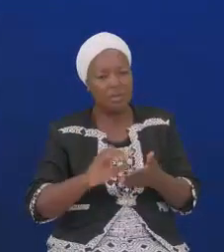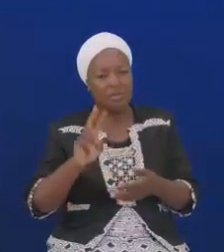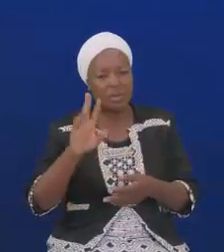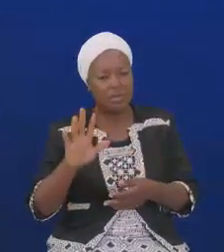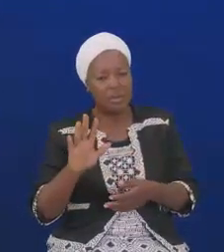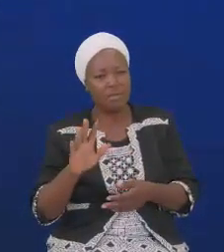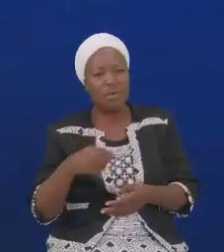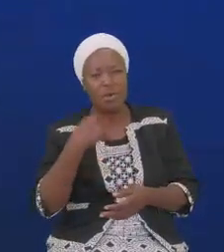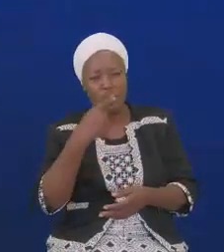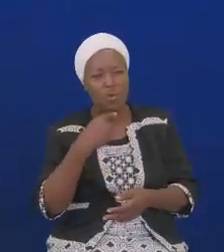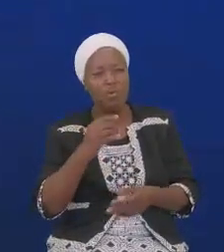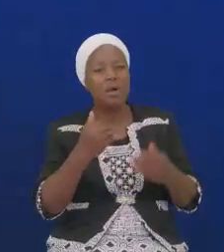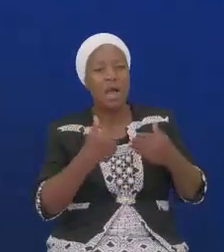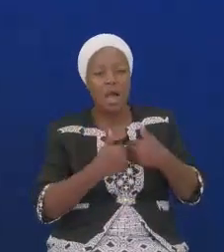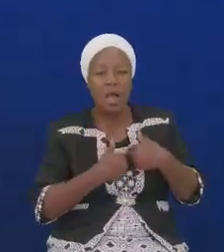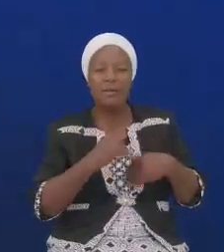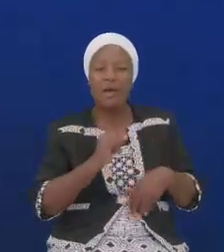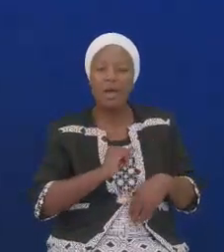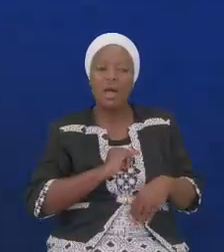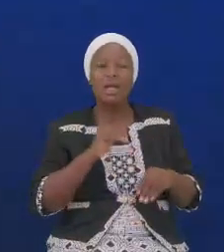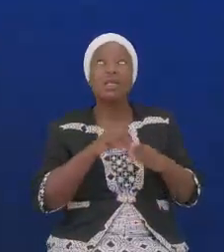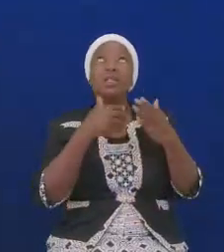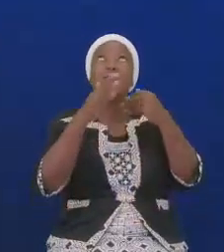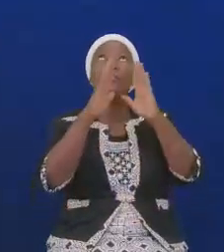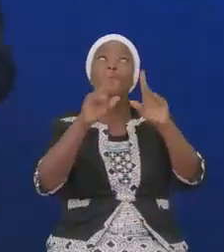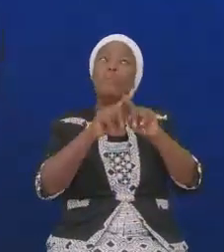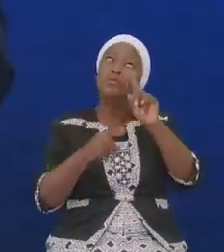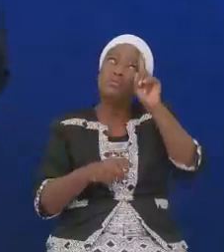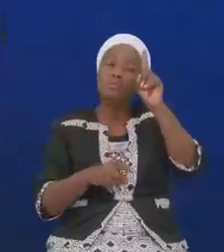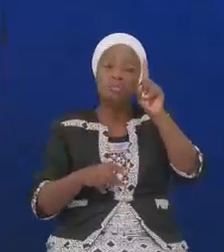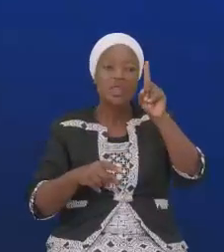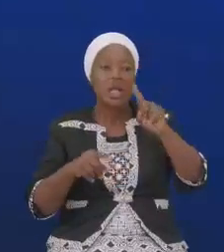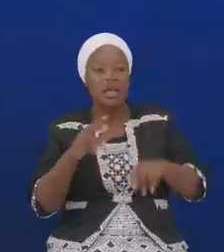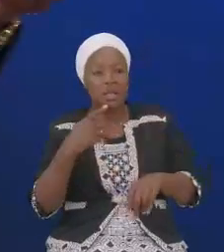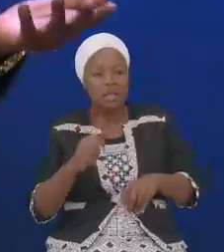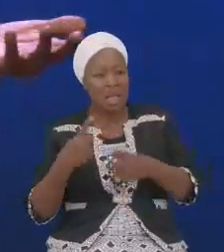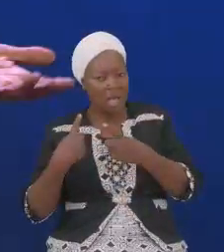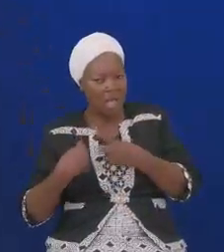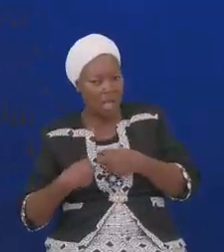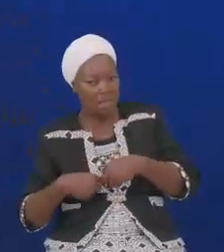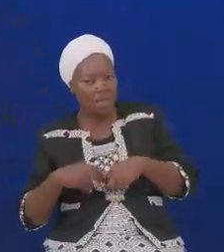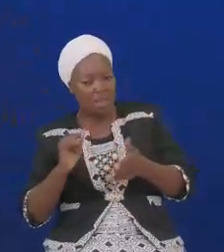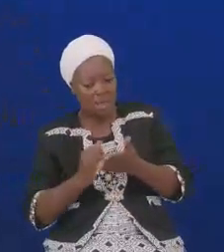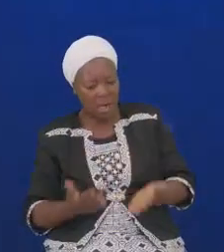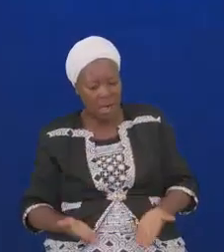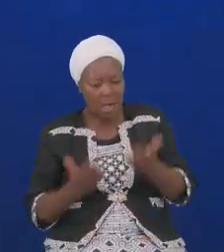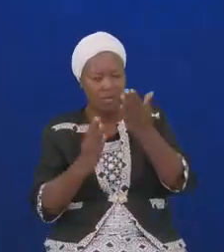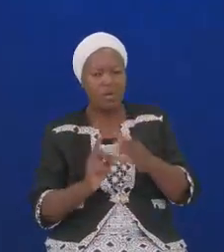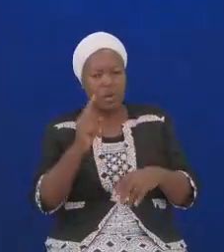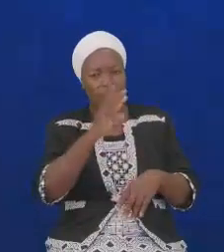25, whom have I in heaven but thee? The heart that lifts up